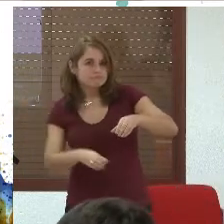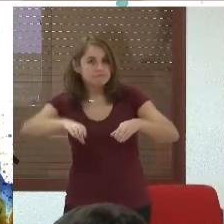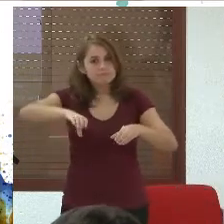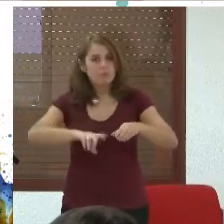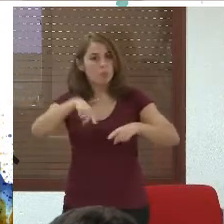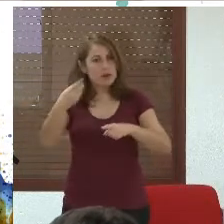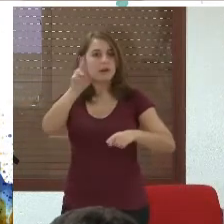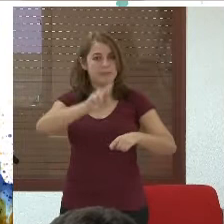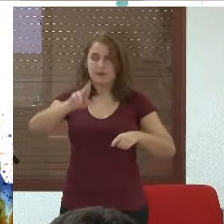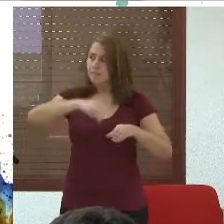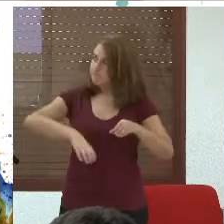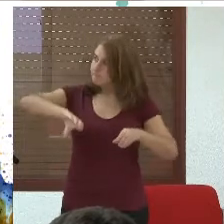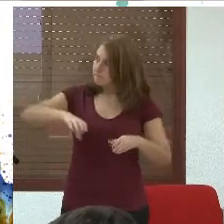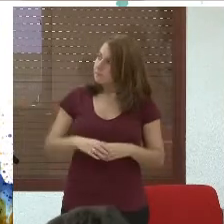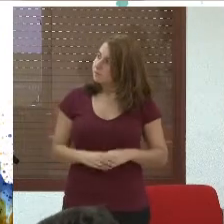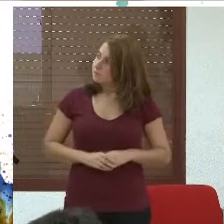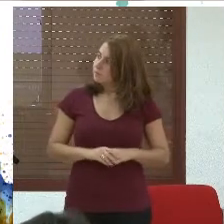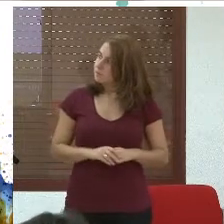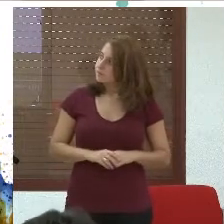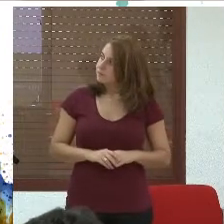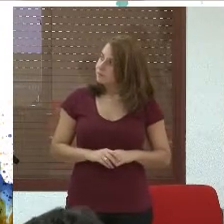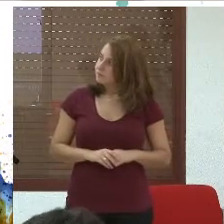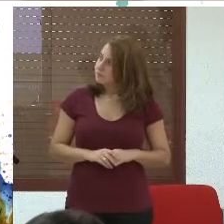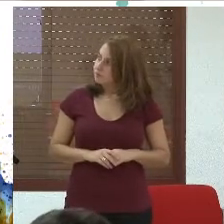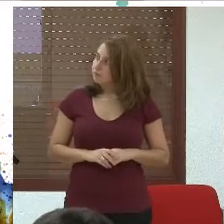y después los repite. Repeats the movement.